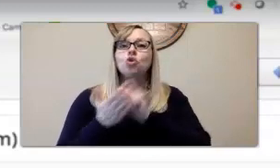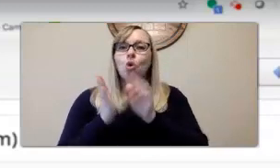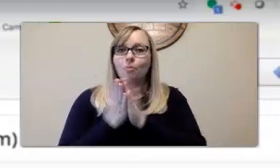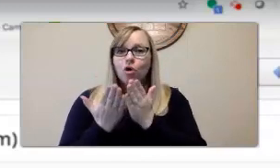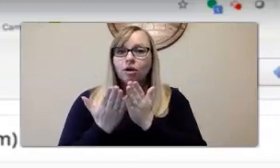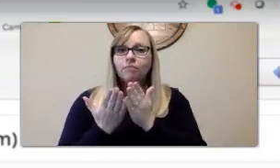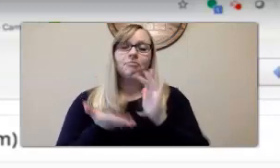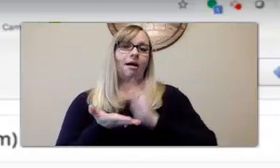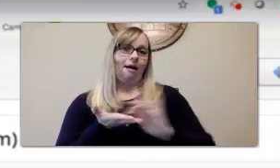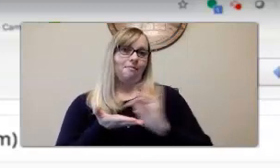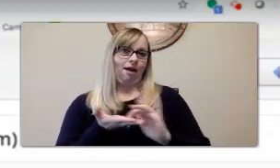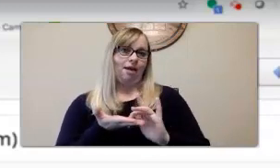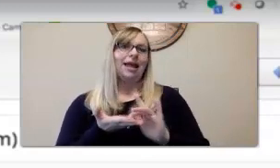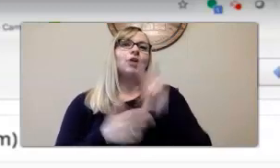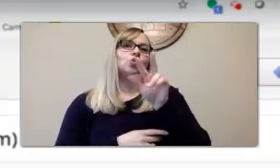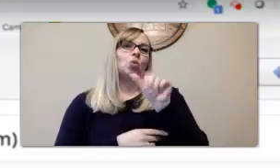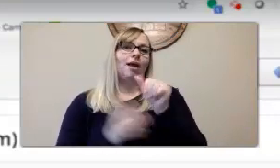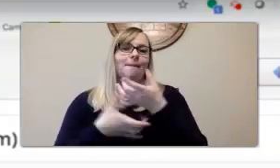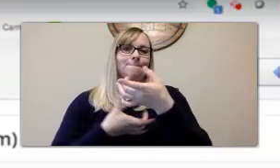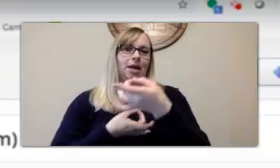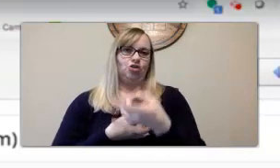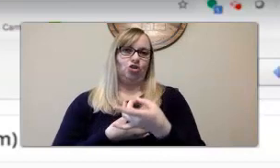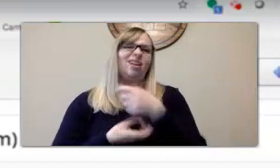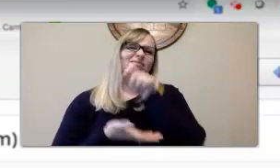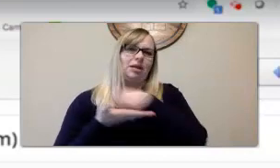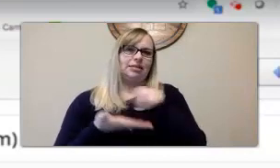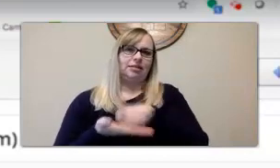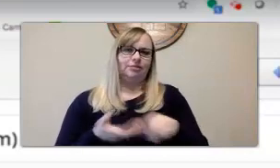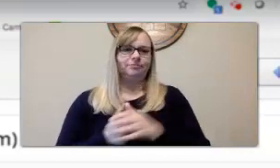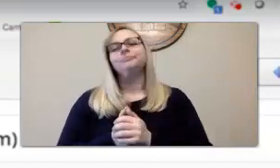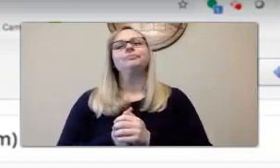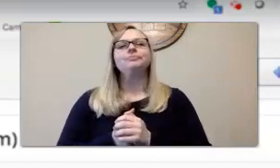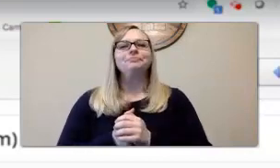your 2A binder. You also need something to write with. That's it.